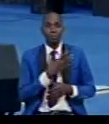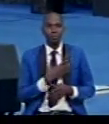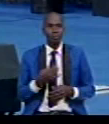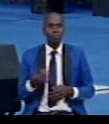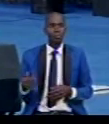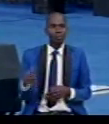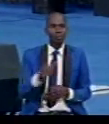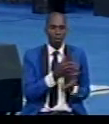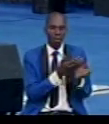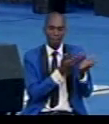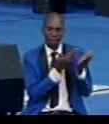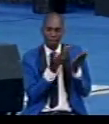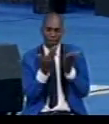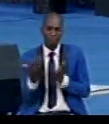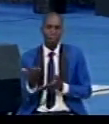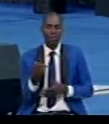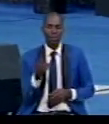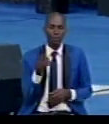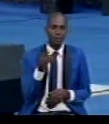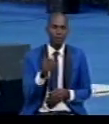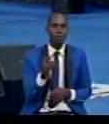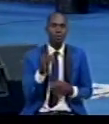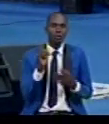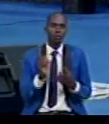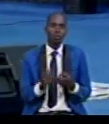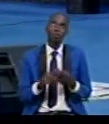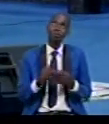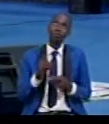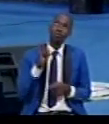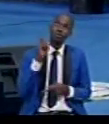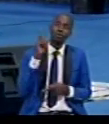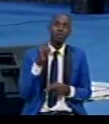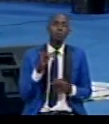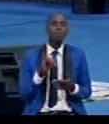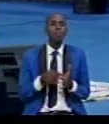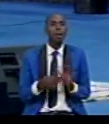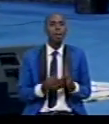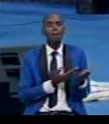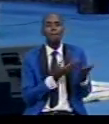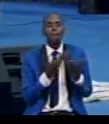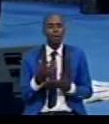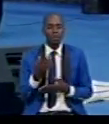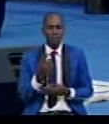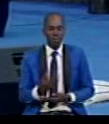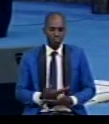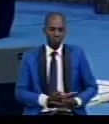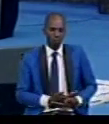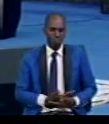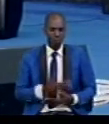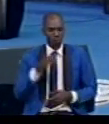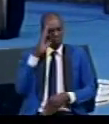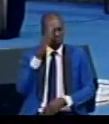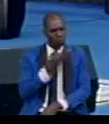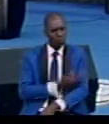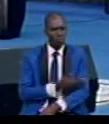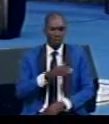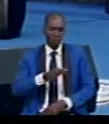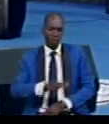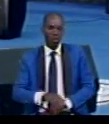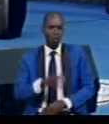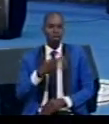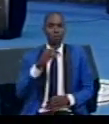him unto him, that is, they brought the child, the boy, the son of the man that had